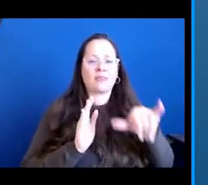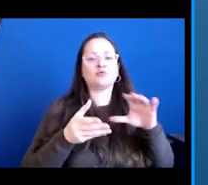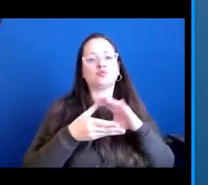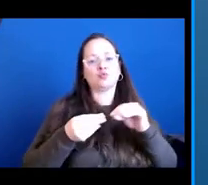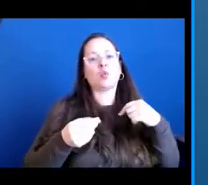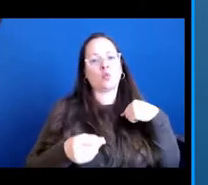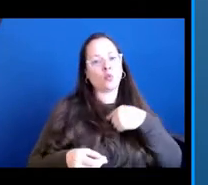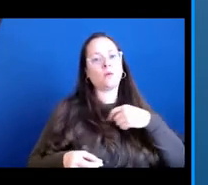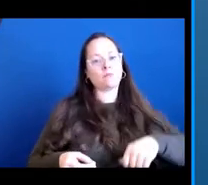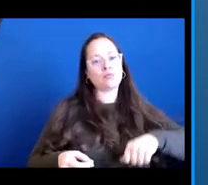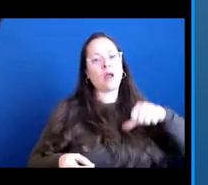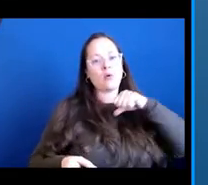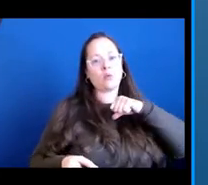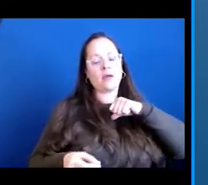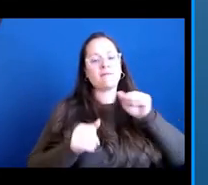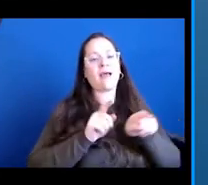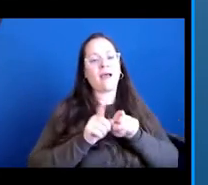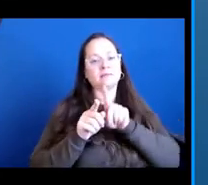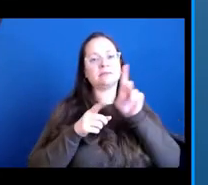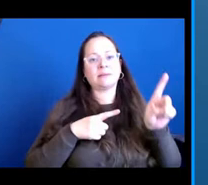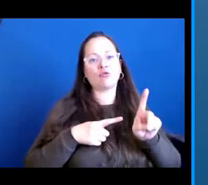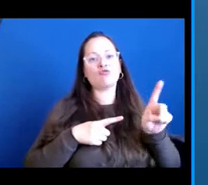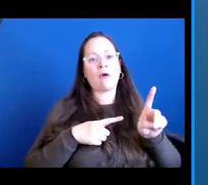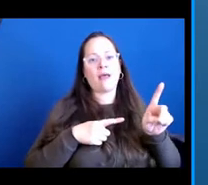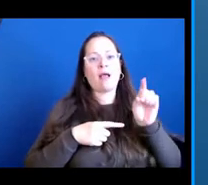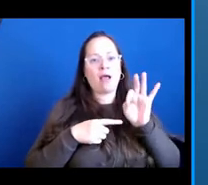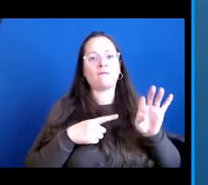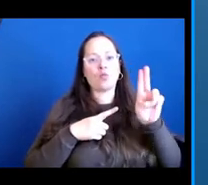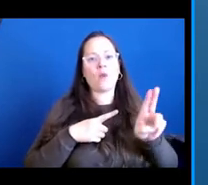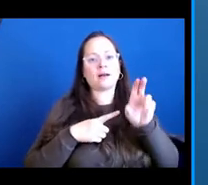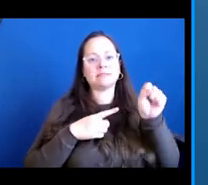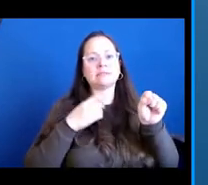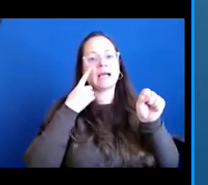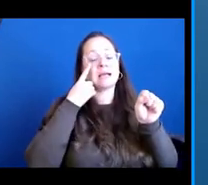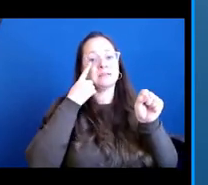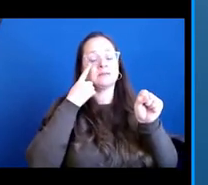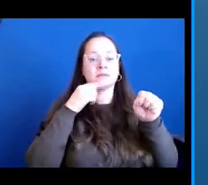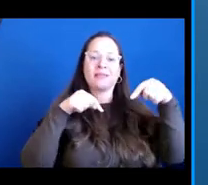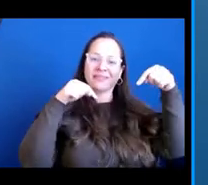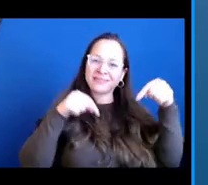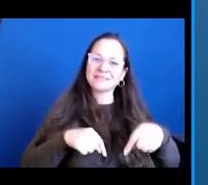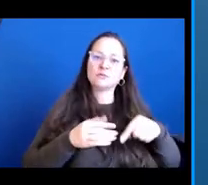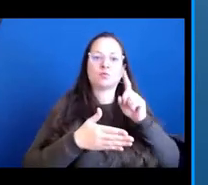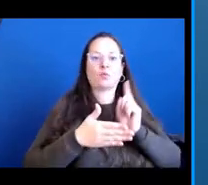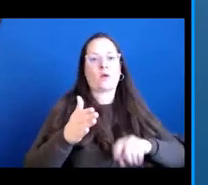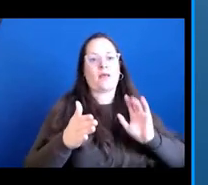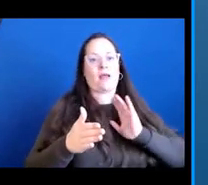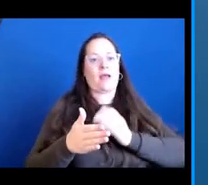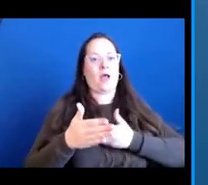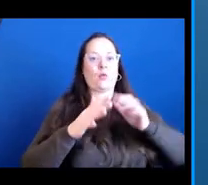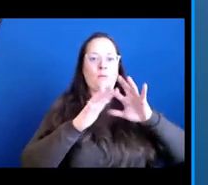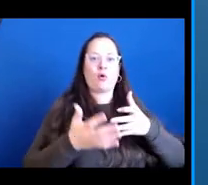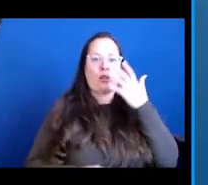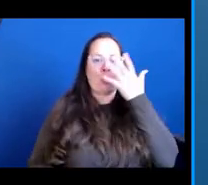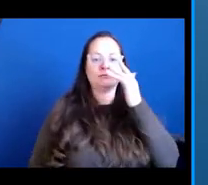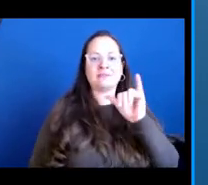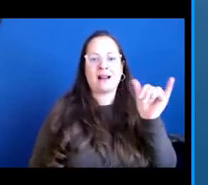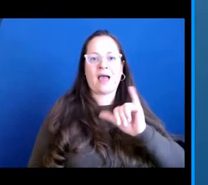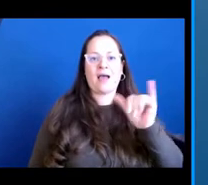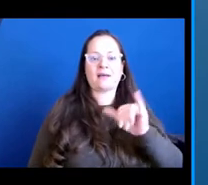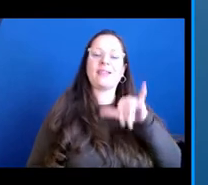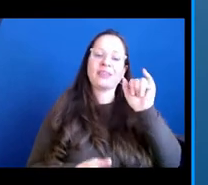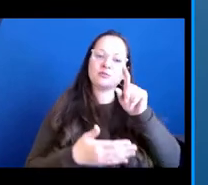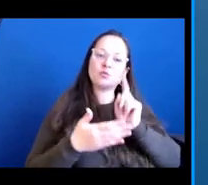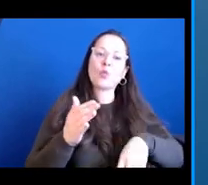as the Democratic Party of the United States this is what our party looks like this is